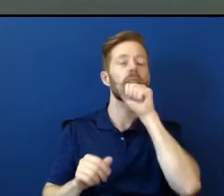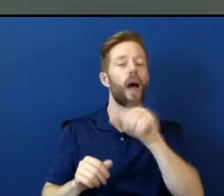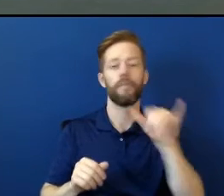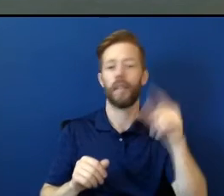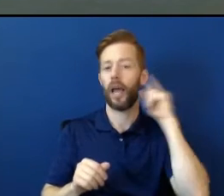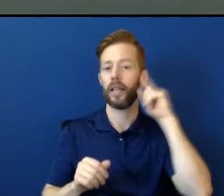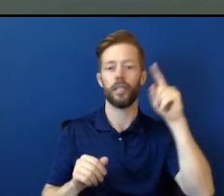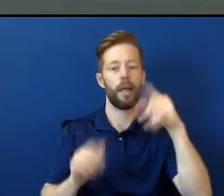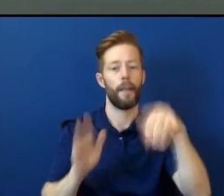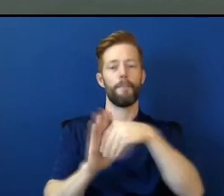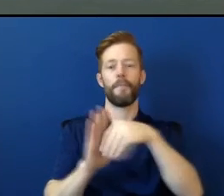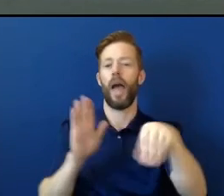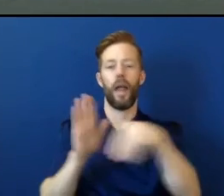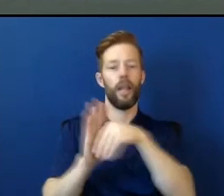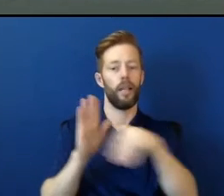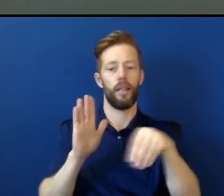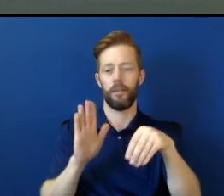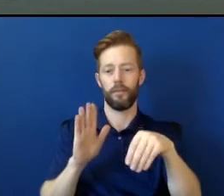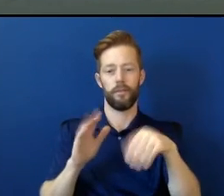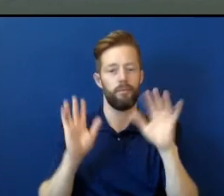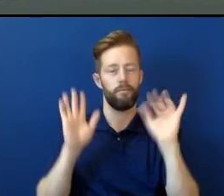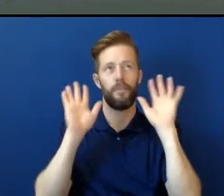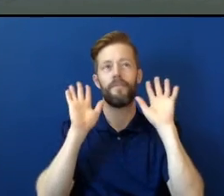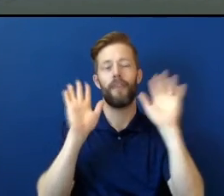ringing a bell. That's fabulous.